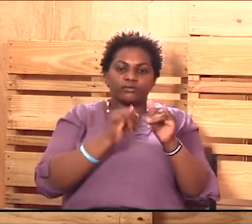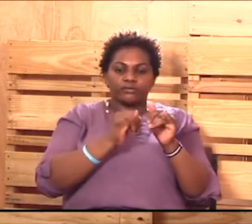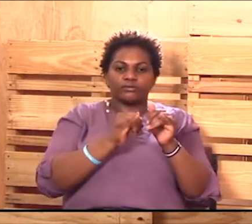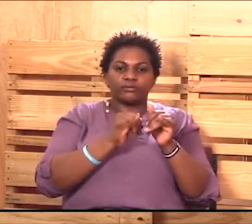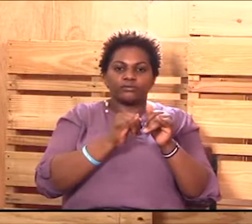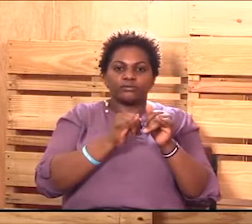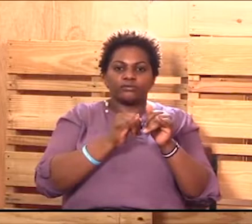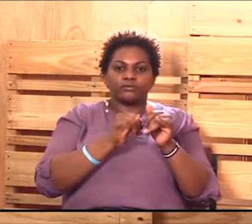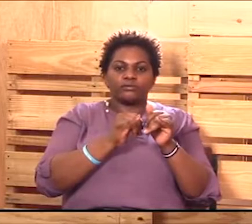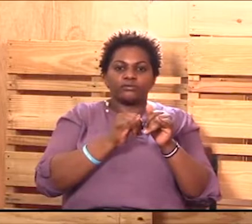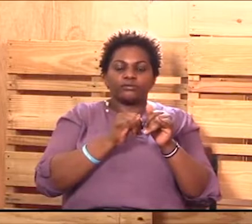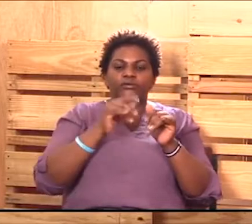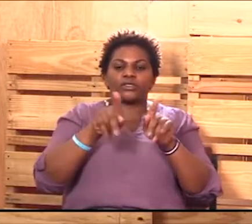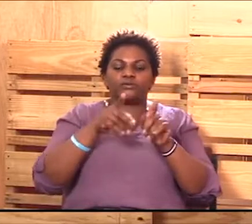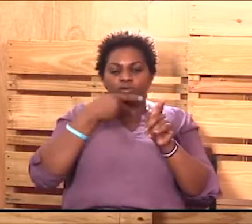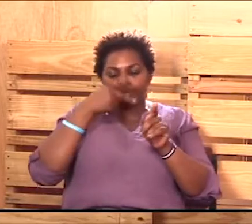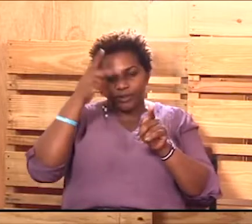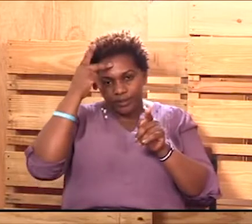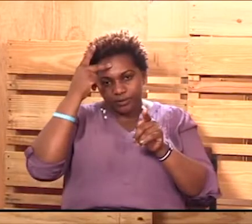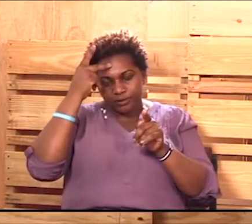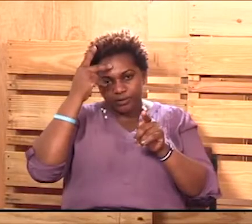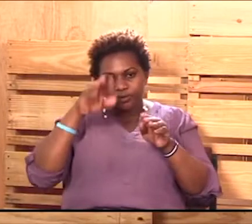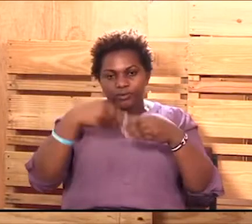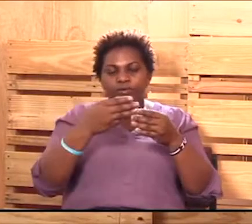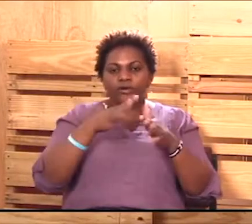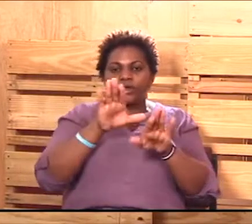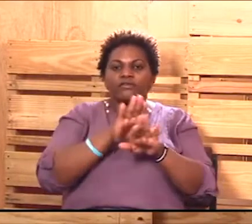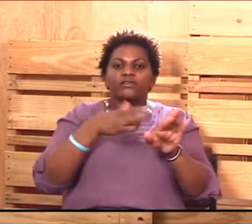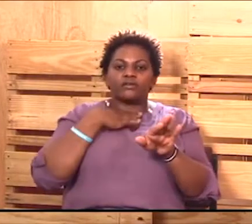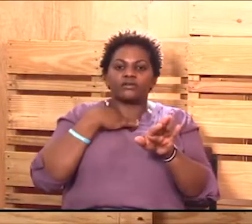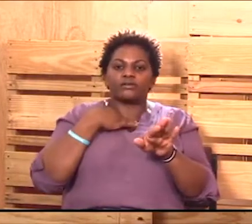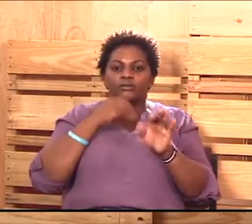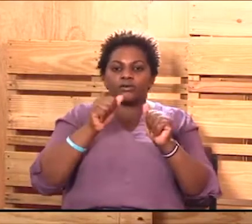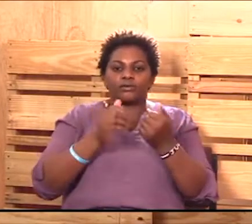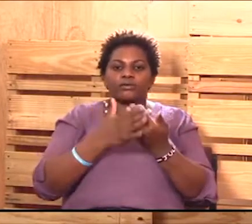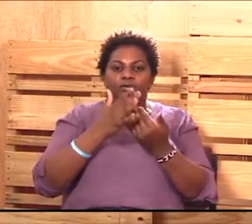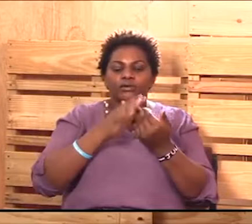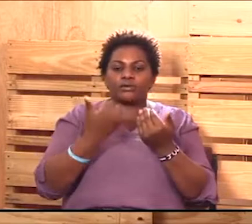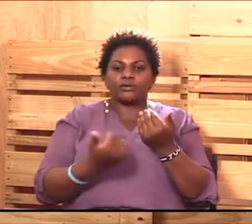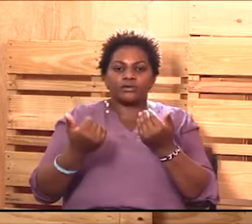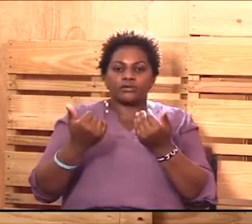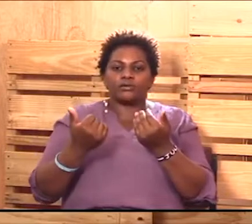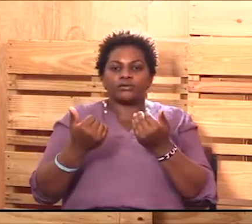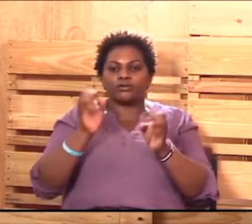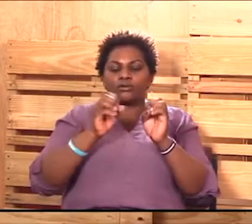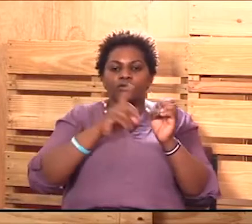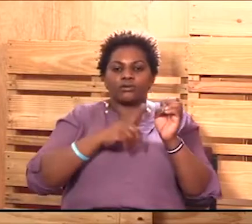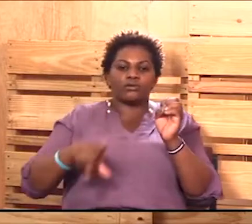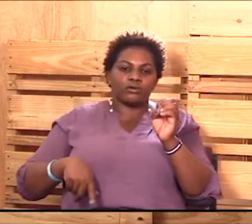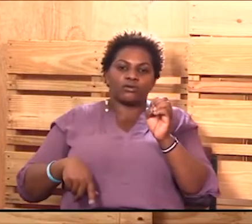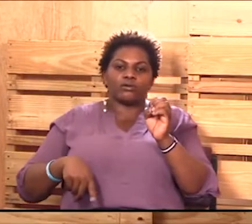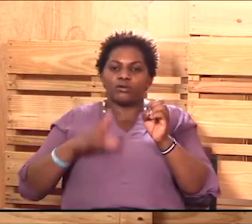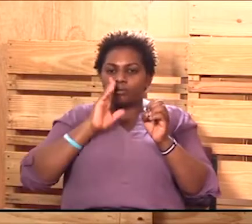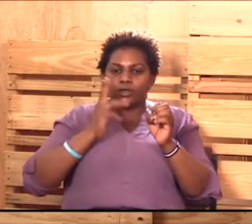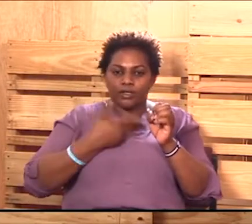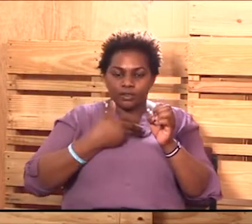them, even for their parents, that you will provide everything they need to be able to take care of their children. Oh Lord, be